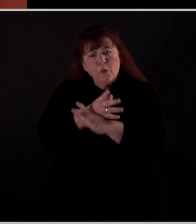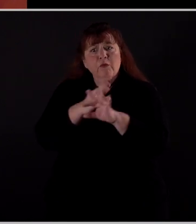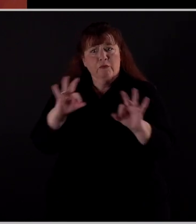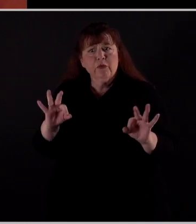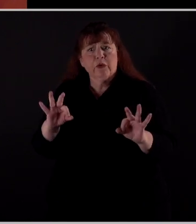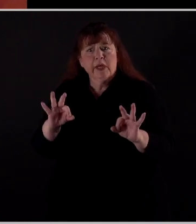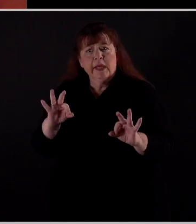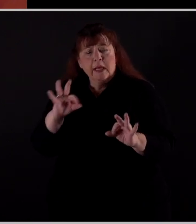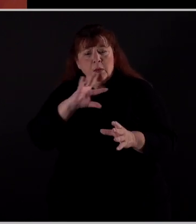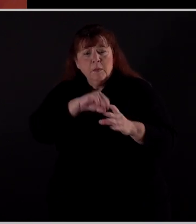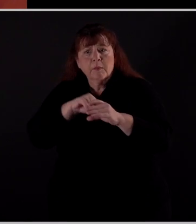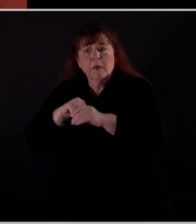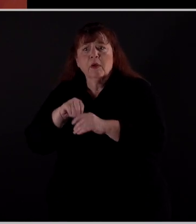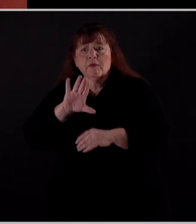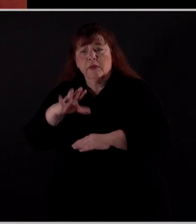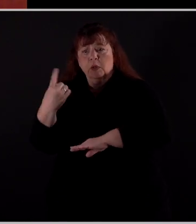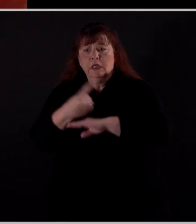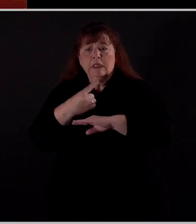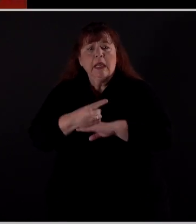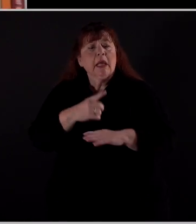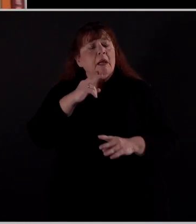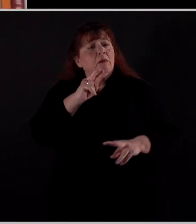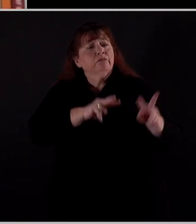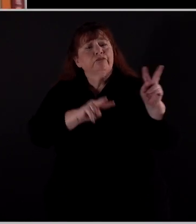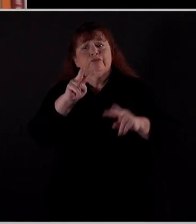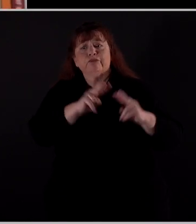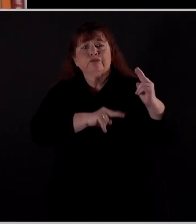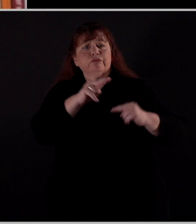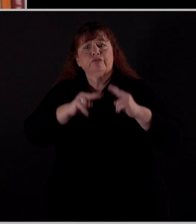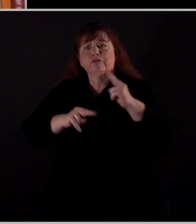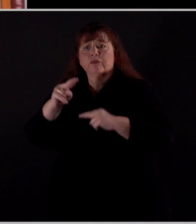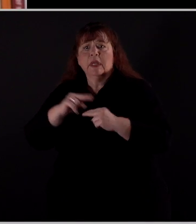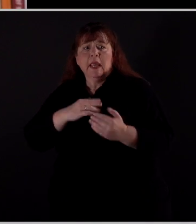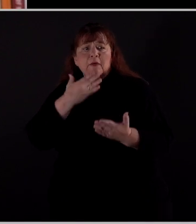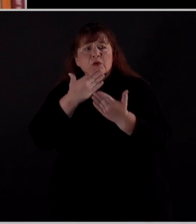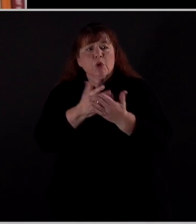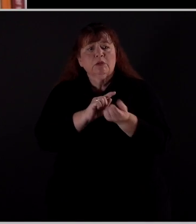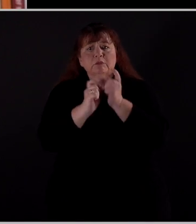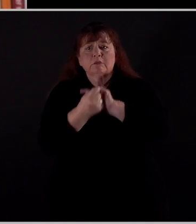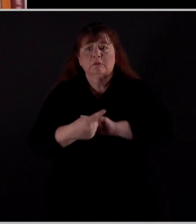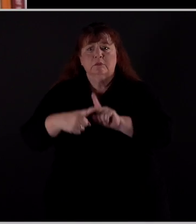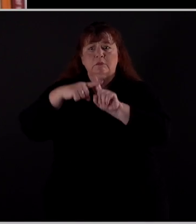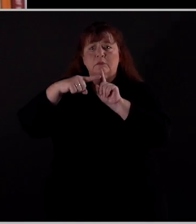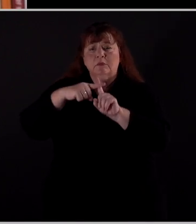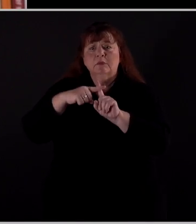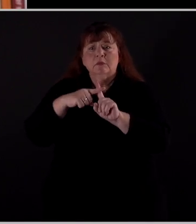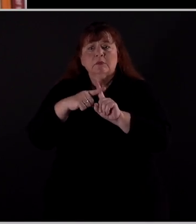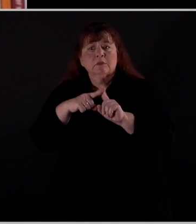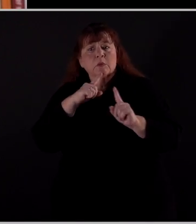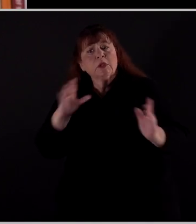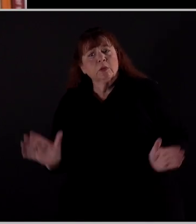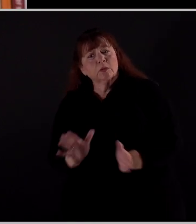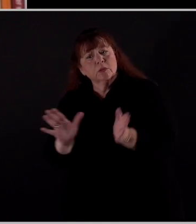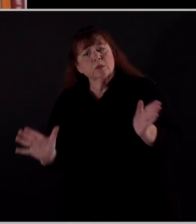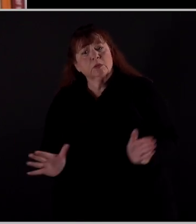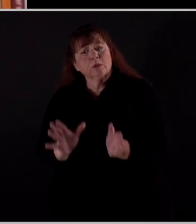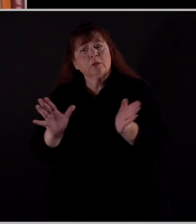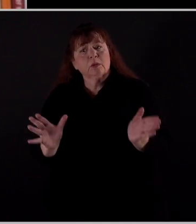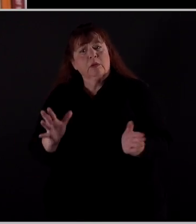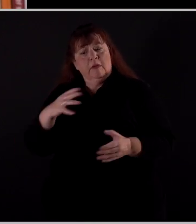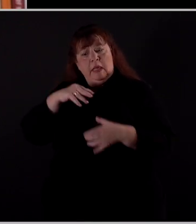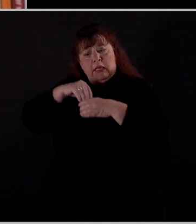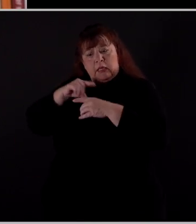and take part of a day and walk around the facility and just help make good changes, and would really encourage that kind of